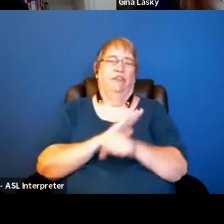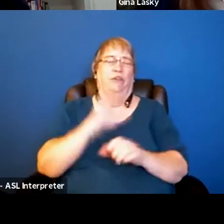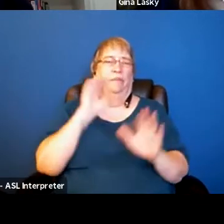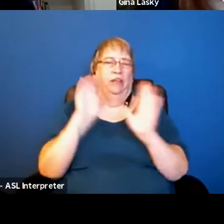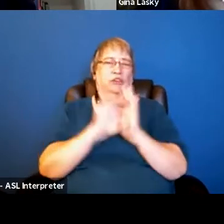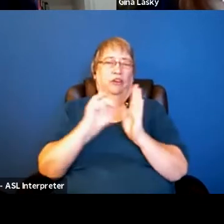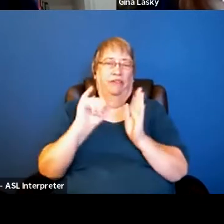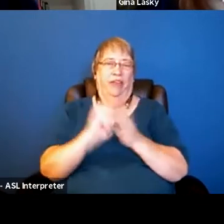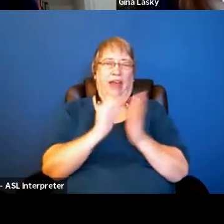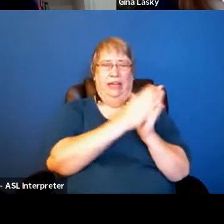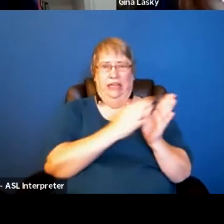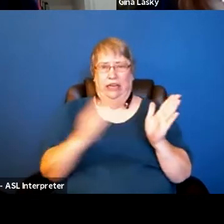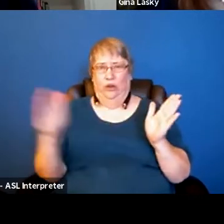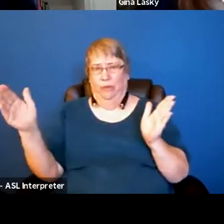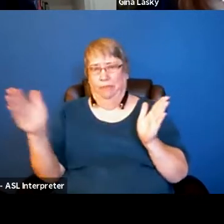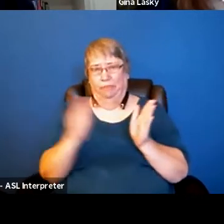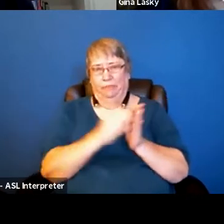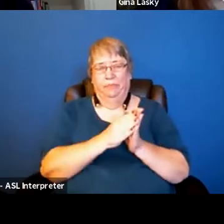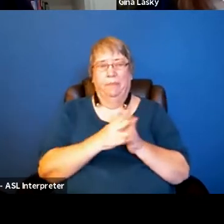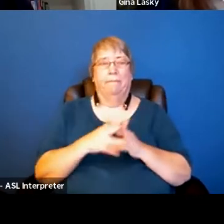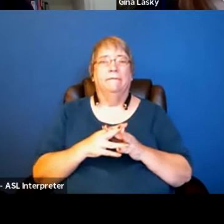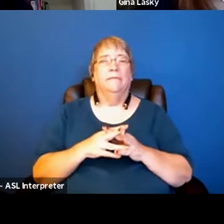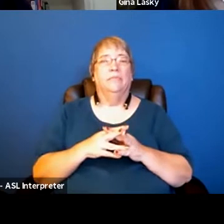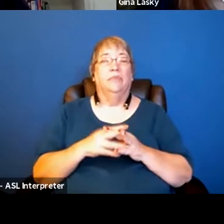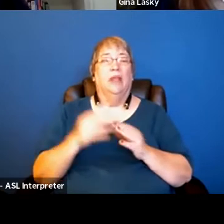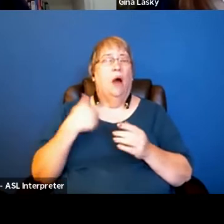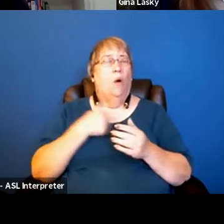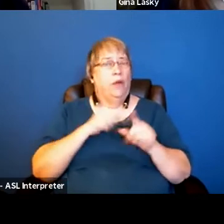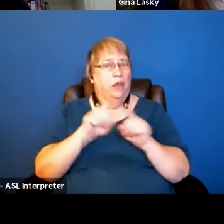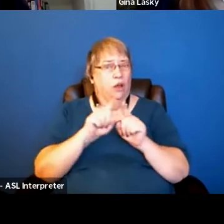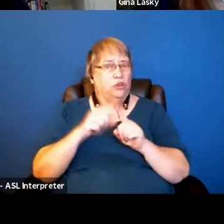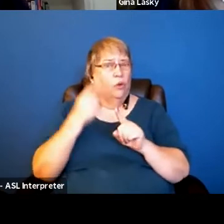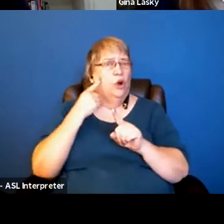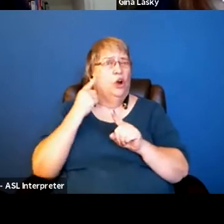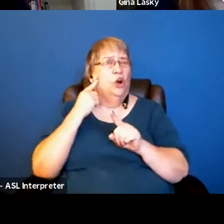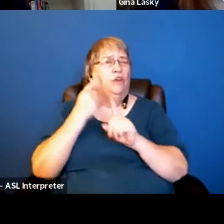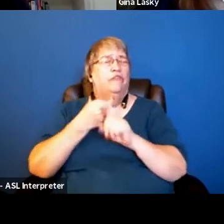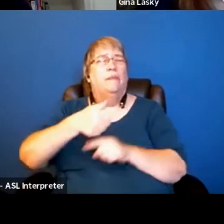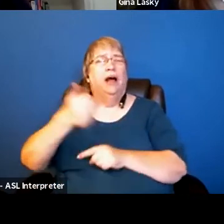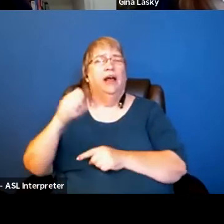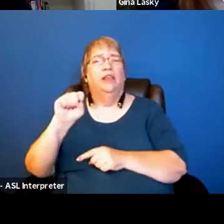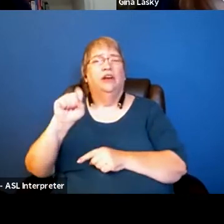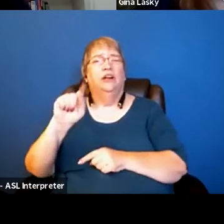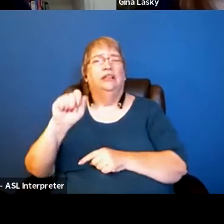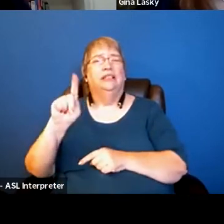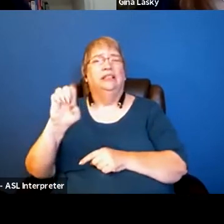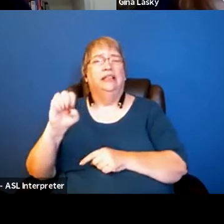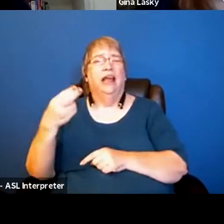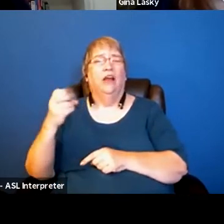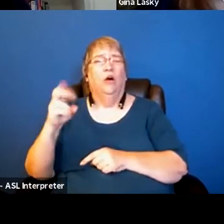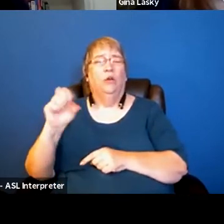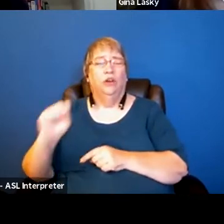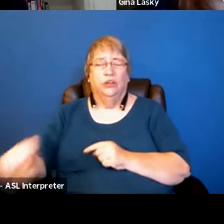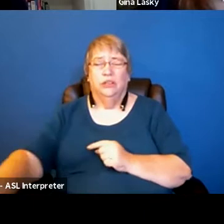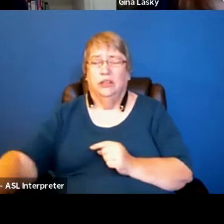continuum. And we've heard from many stakeholders that to assess services is really an assessment of workforce.